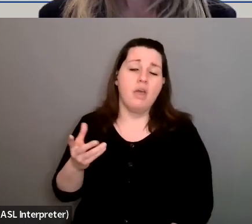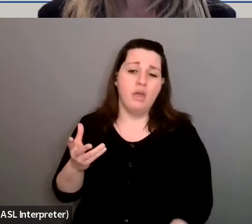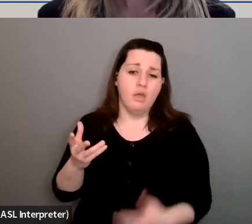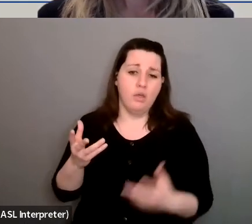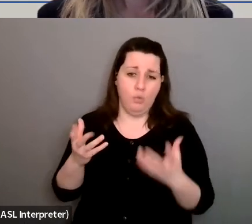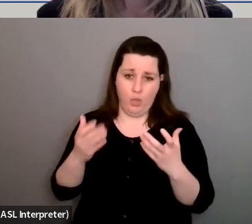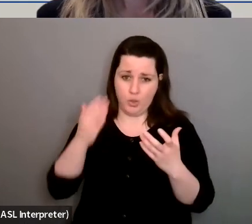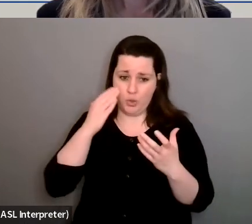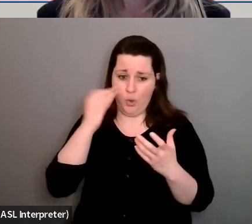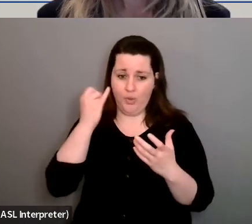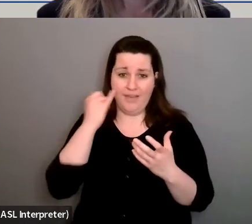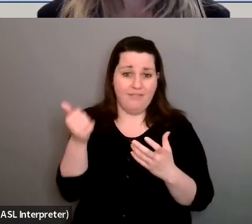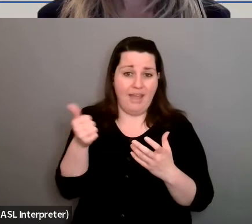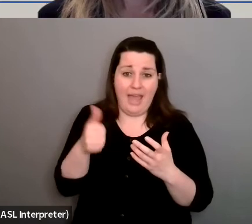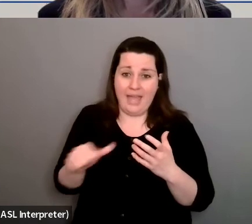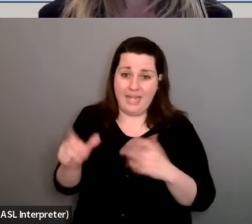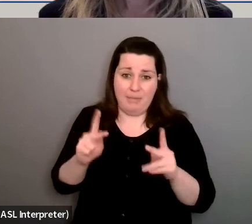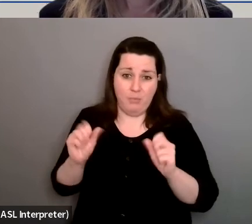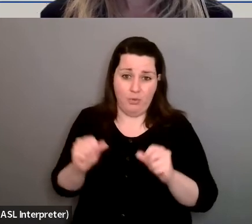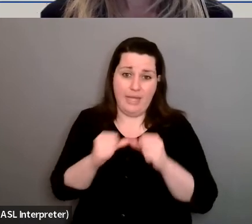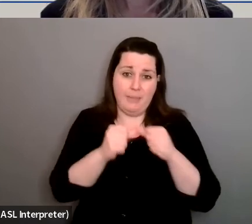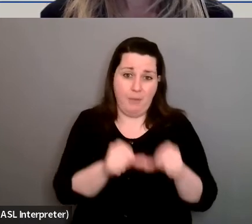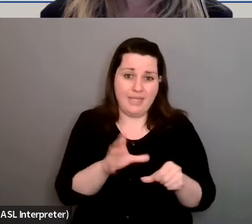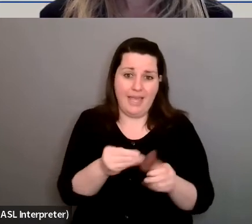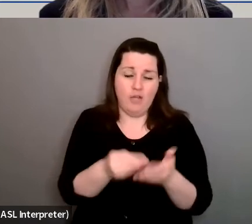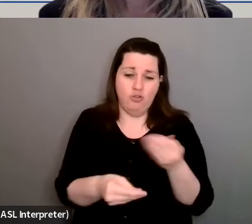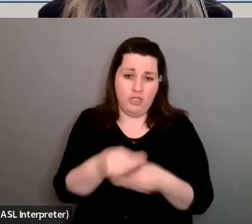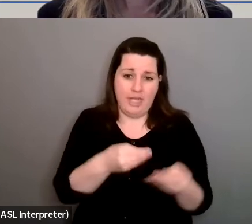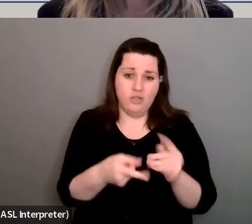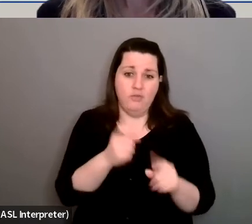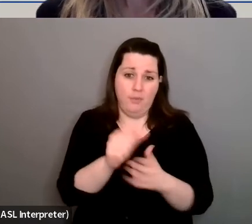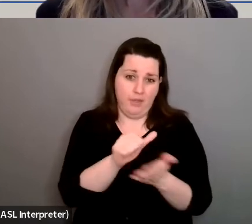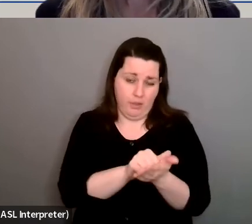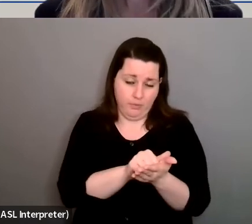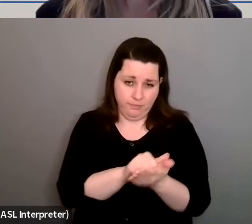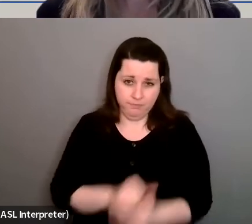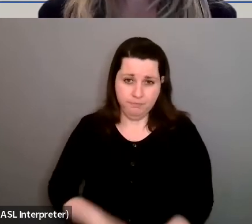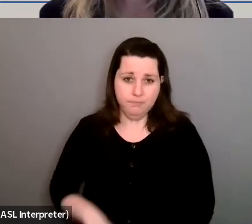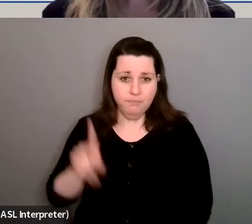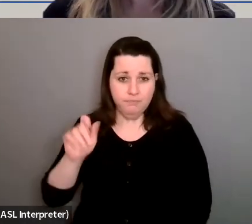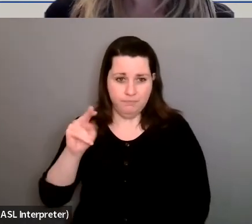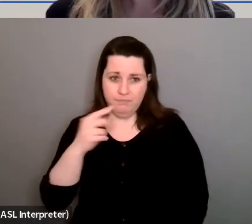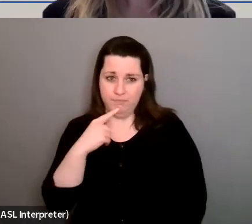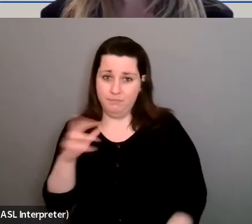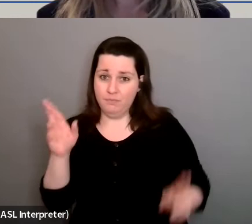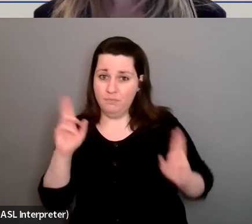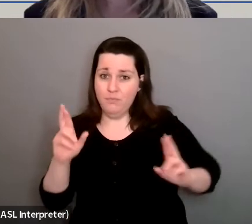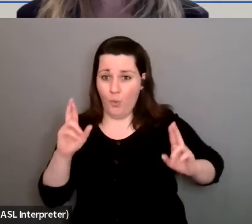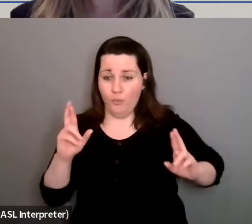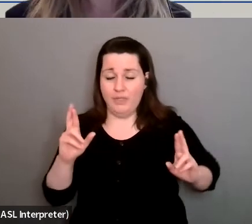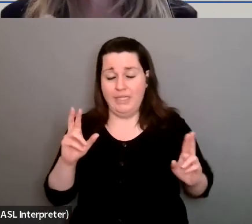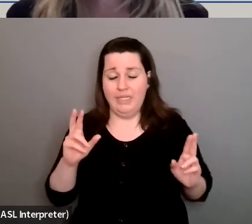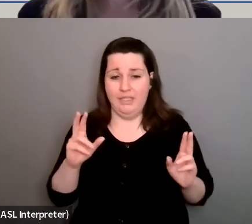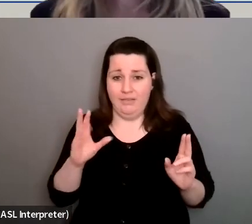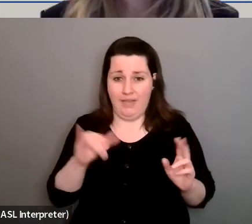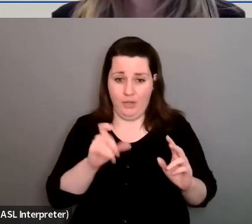anybody can make deposits and transactions out of the accounts. So hopefully that